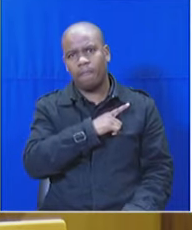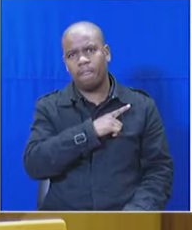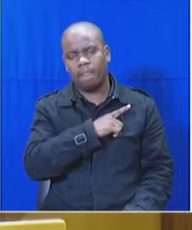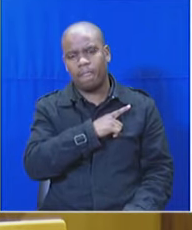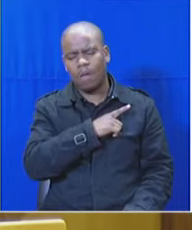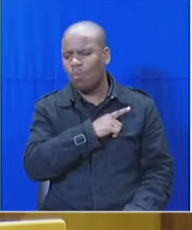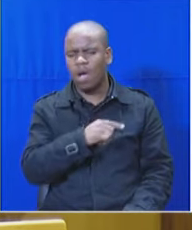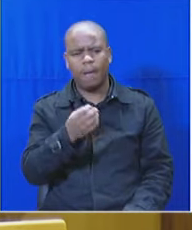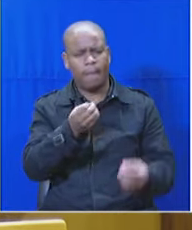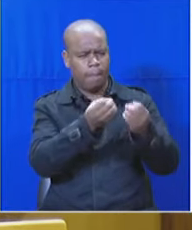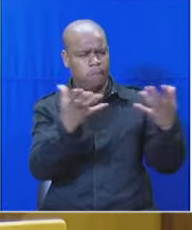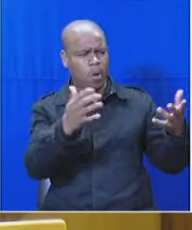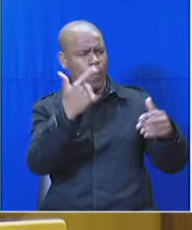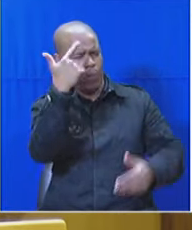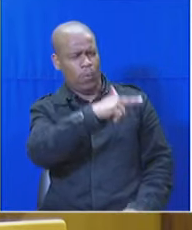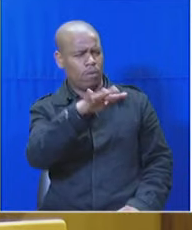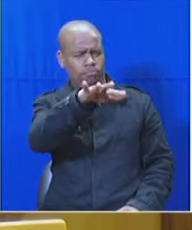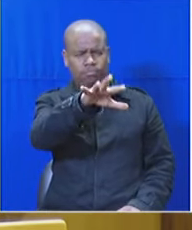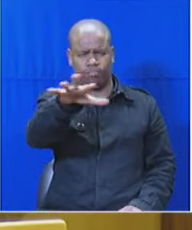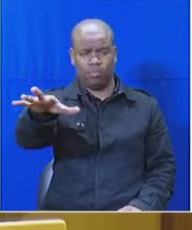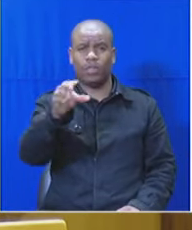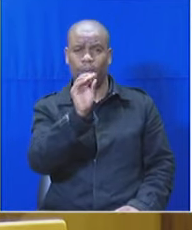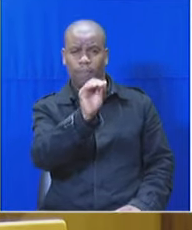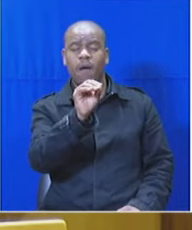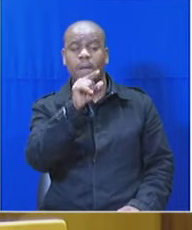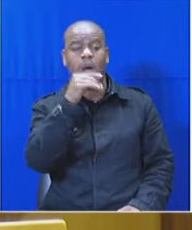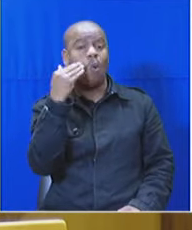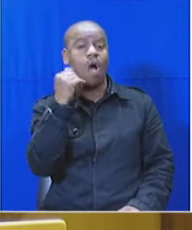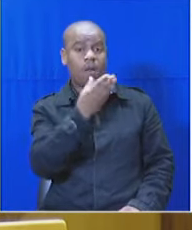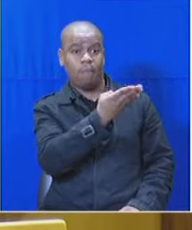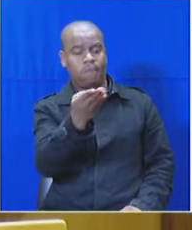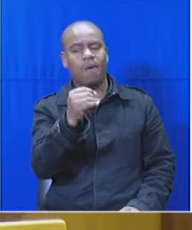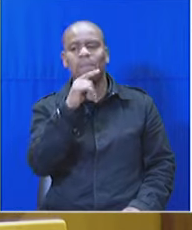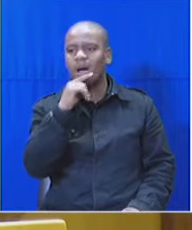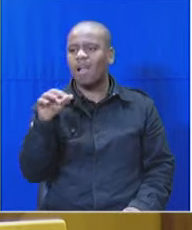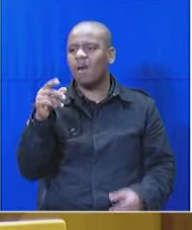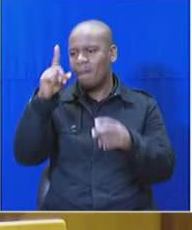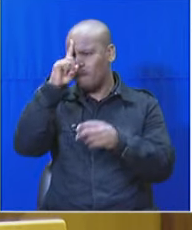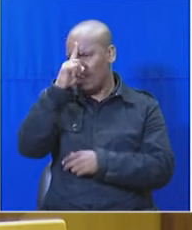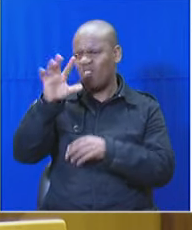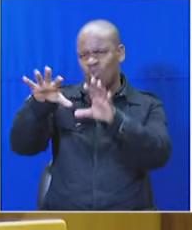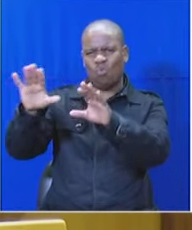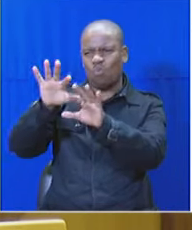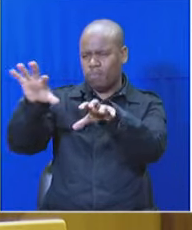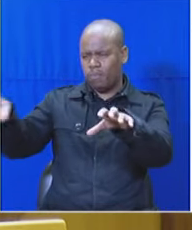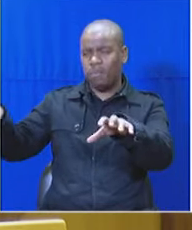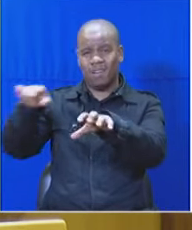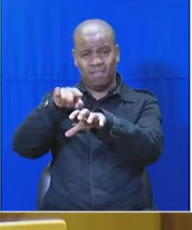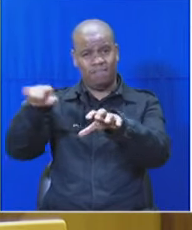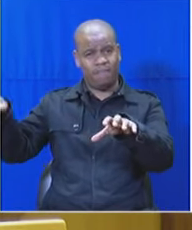black areas. I presume most of us know the song. Kodwa kubantu